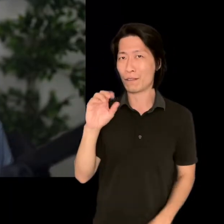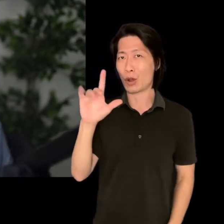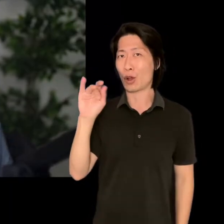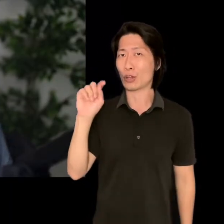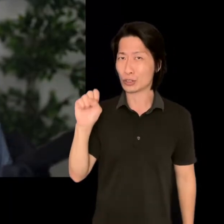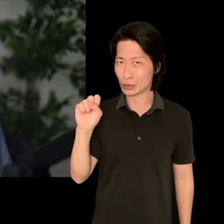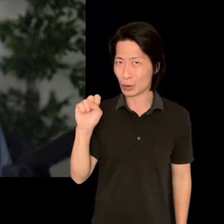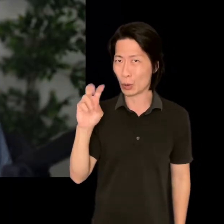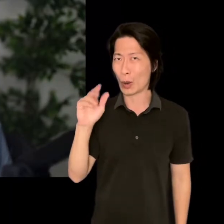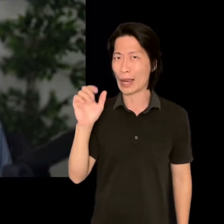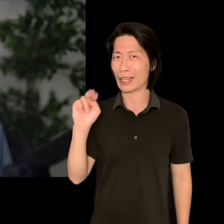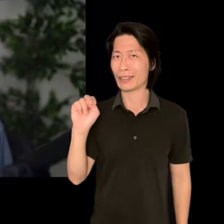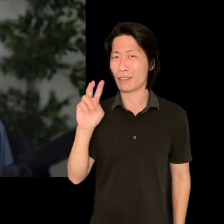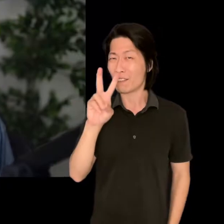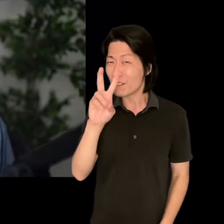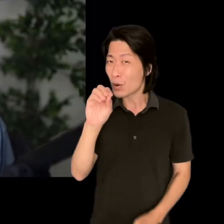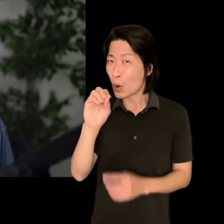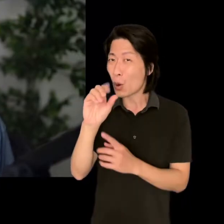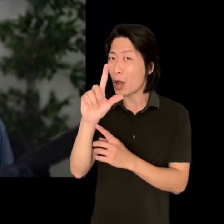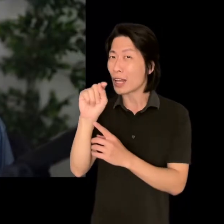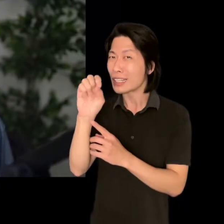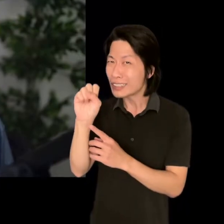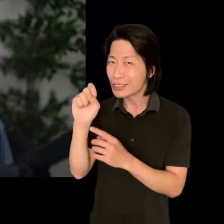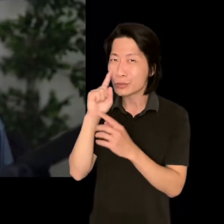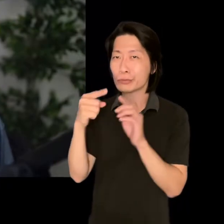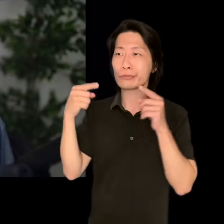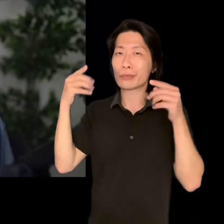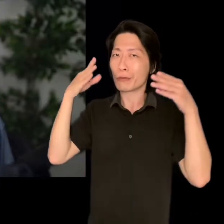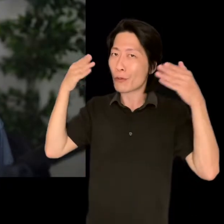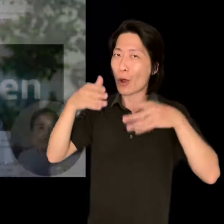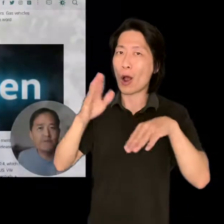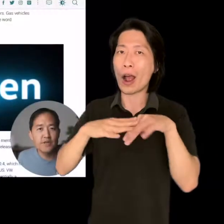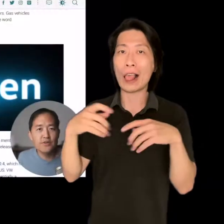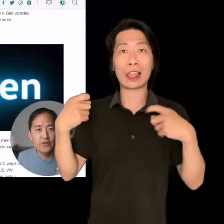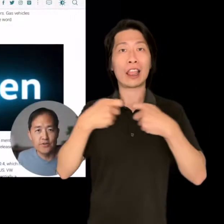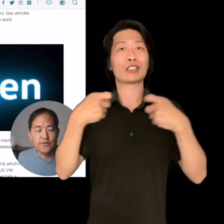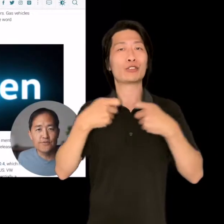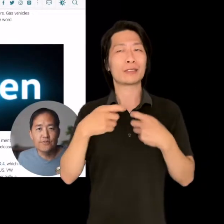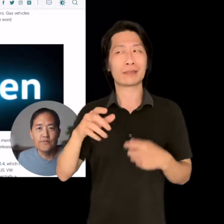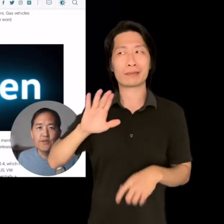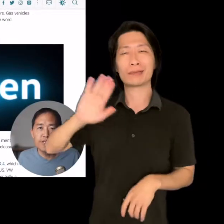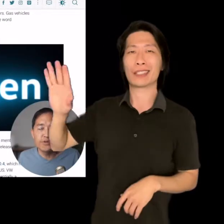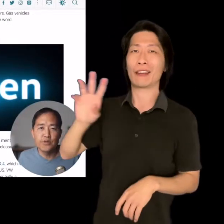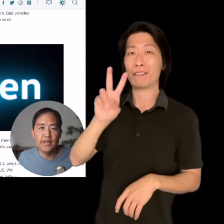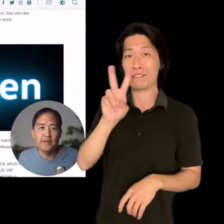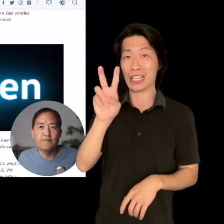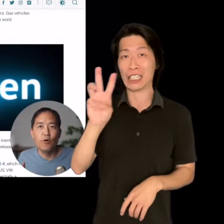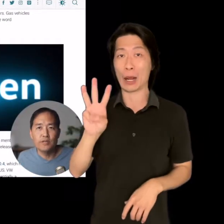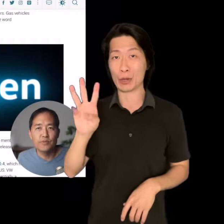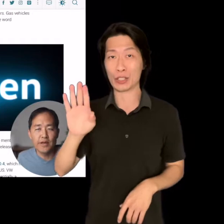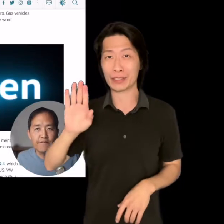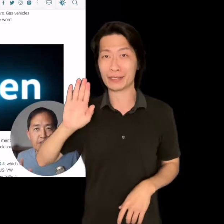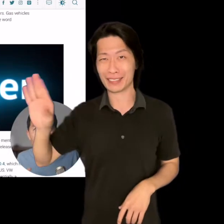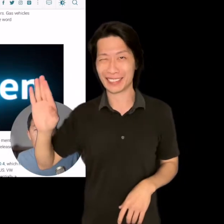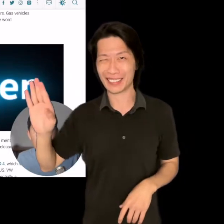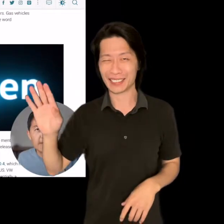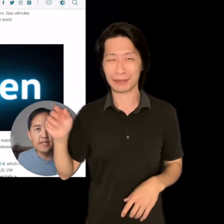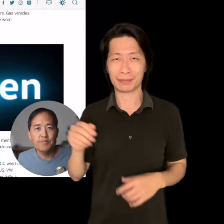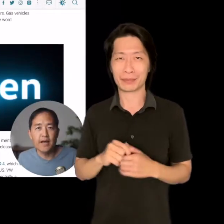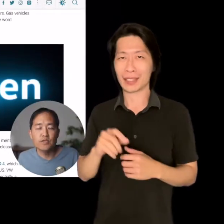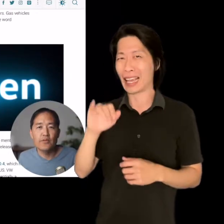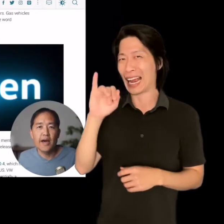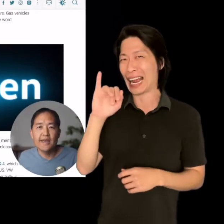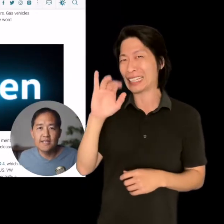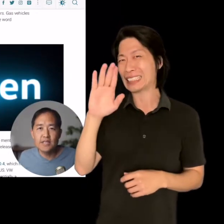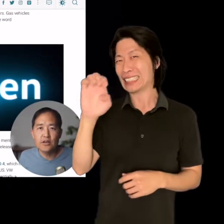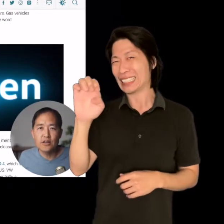VOLTS wagon, to show its focus on electric vehicles. So the electric vehicles from VW would get a Volkswagen VOLT badge,